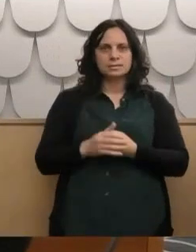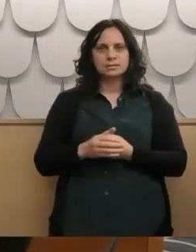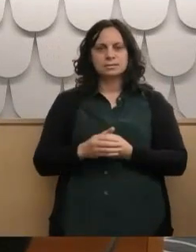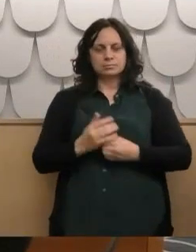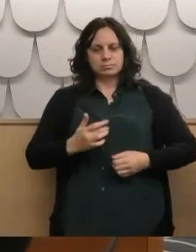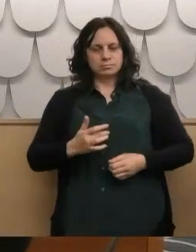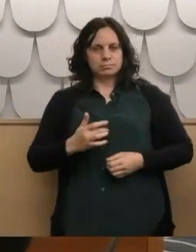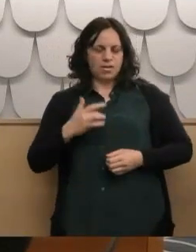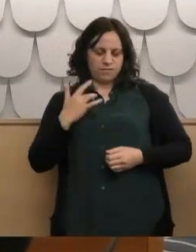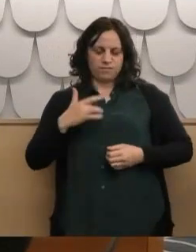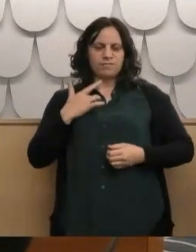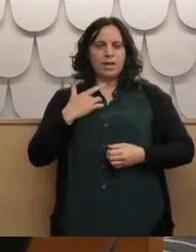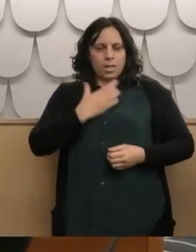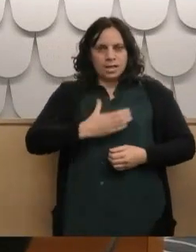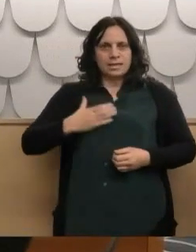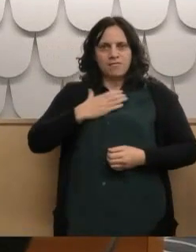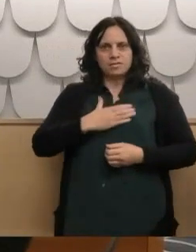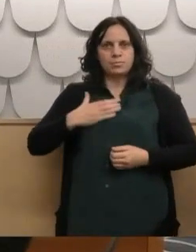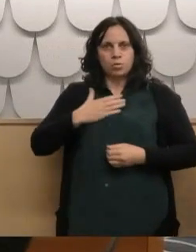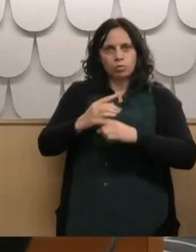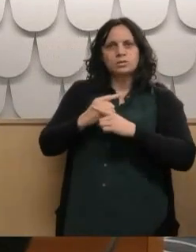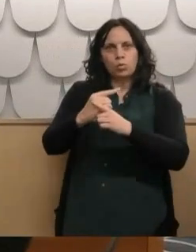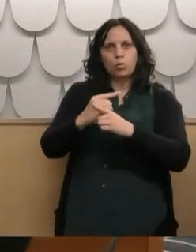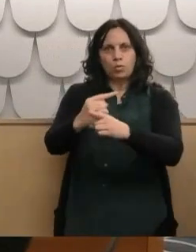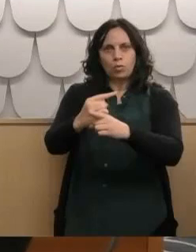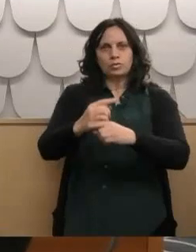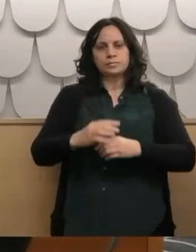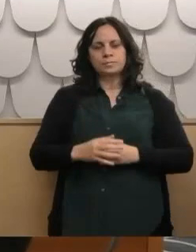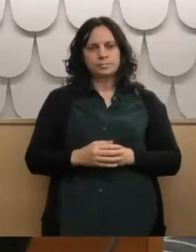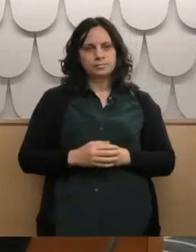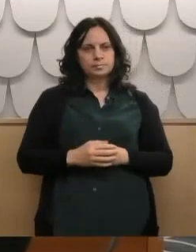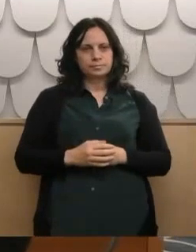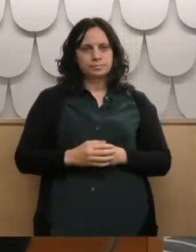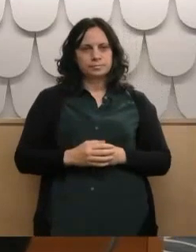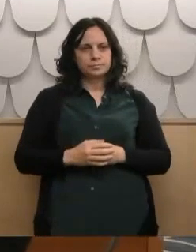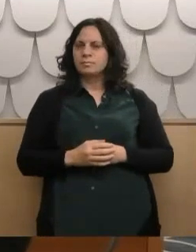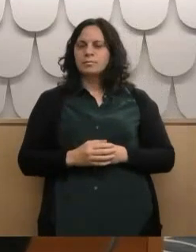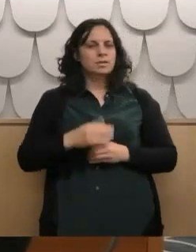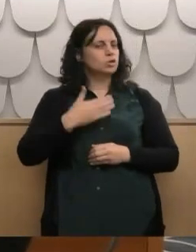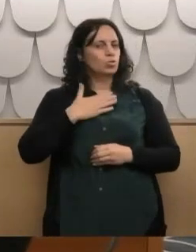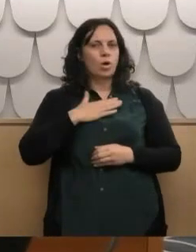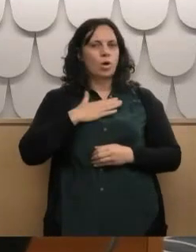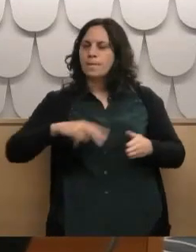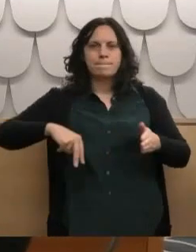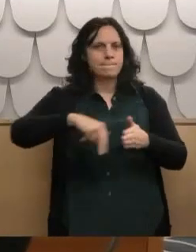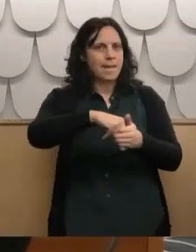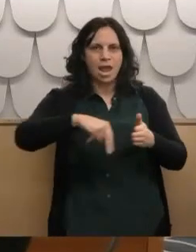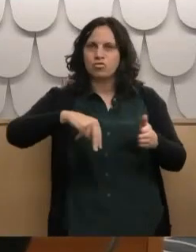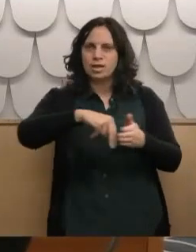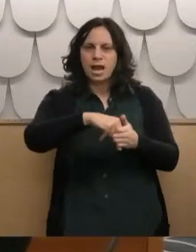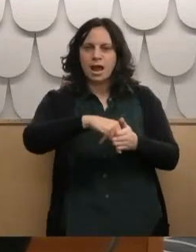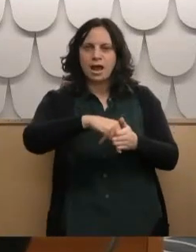talk about this where it is needed. So there are not barriers in the way of